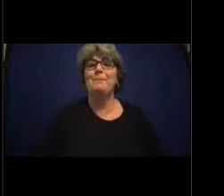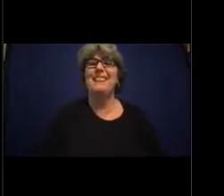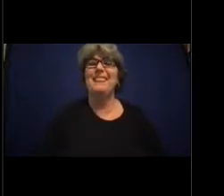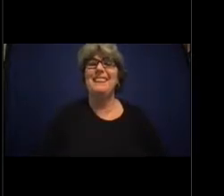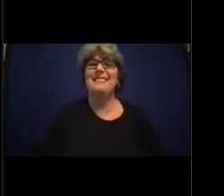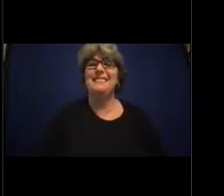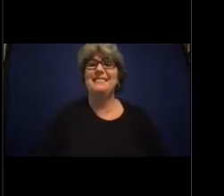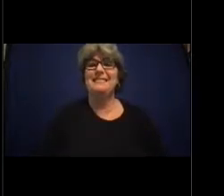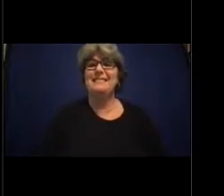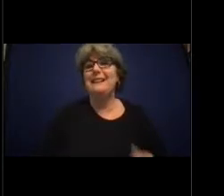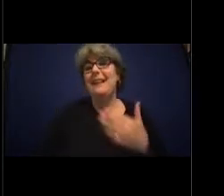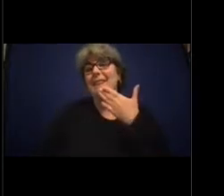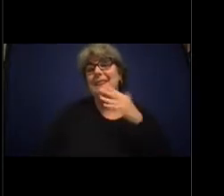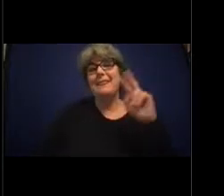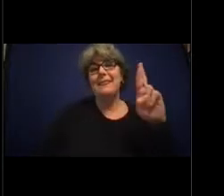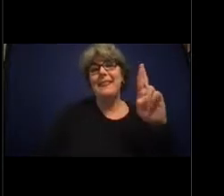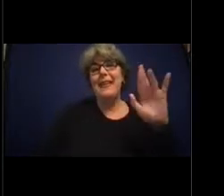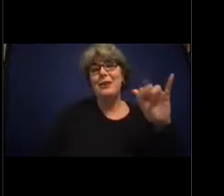All right. Thank you, Ryan.